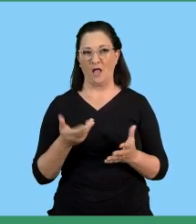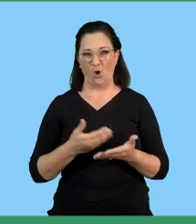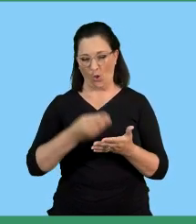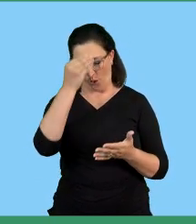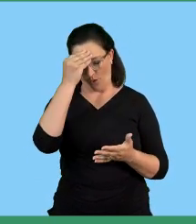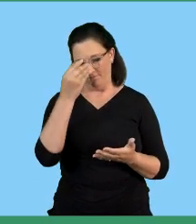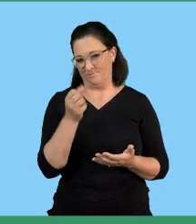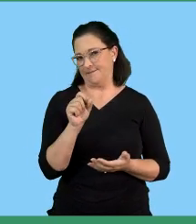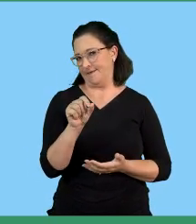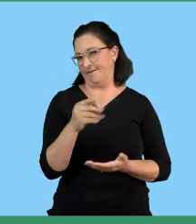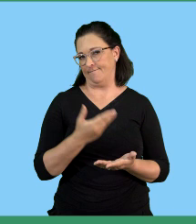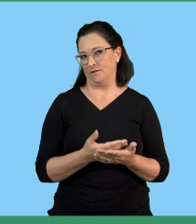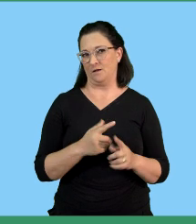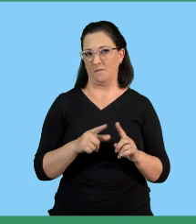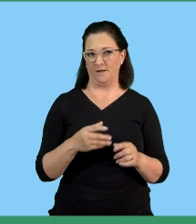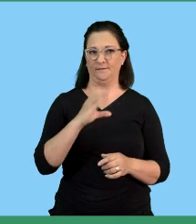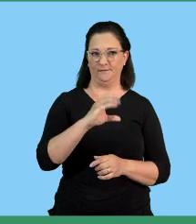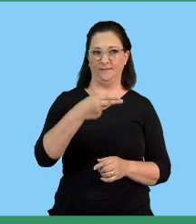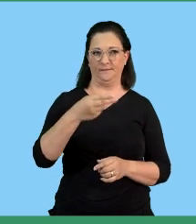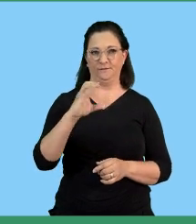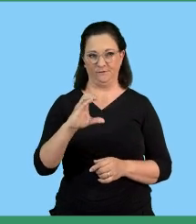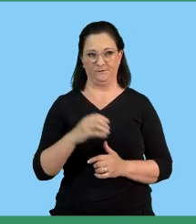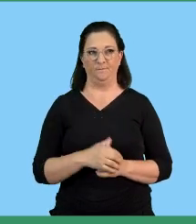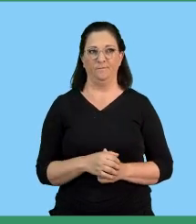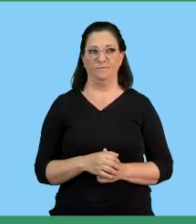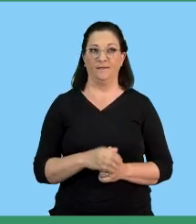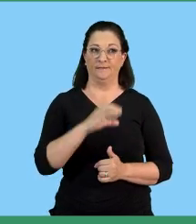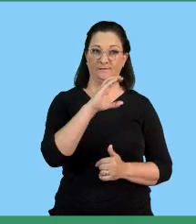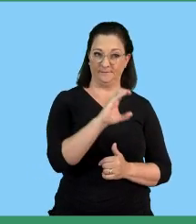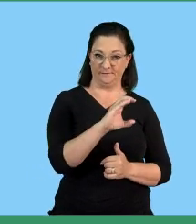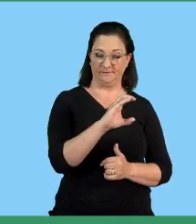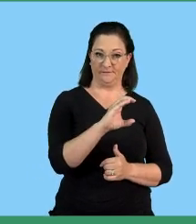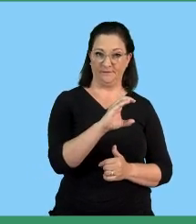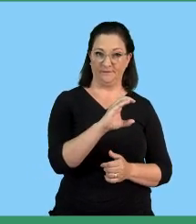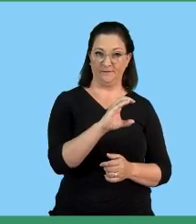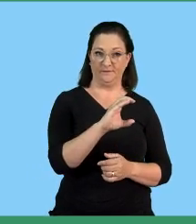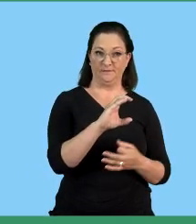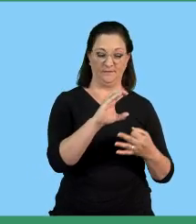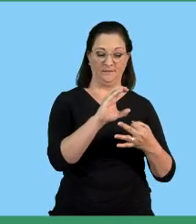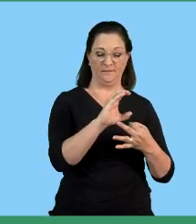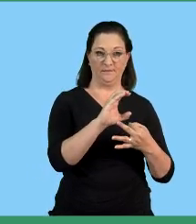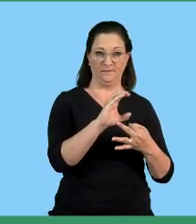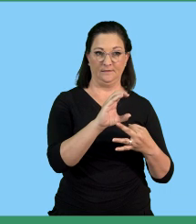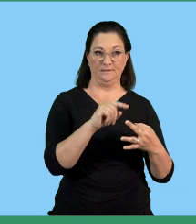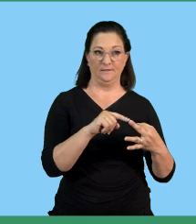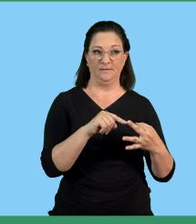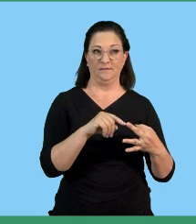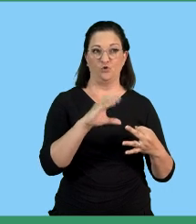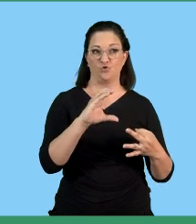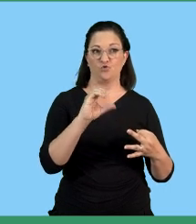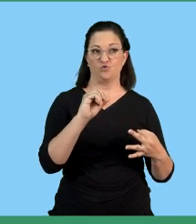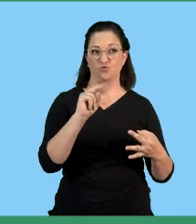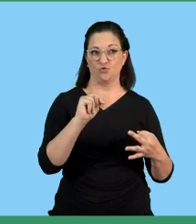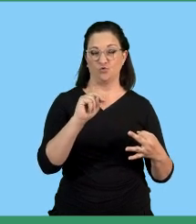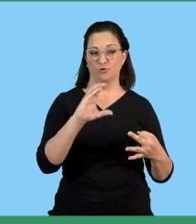you're going to learn them, but it's CHC. So we're going to start with our first C, which is concentric